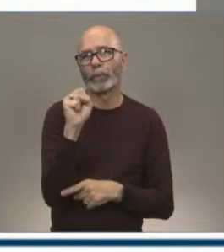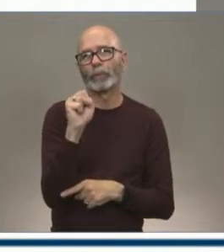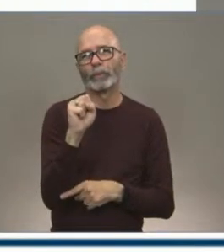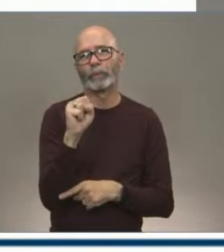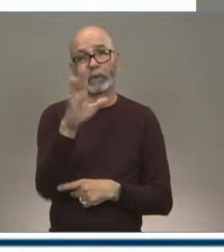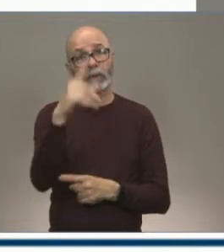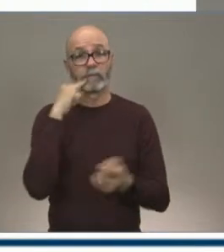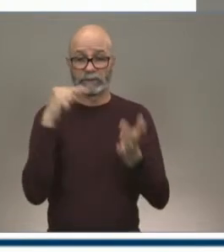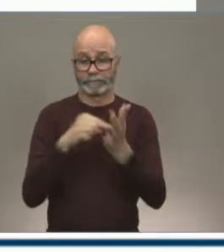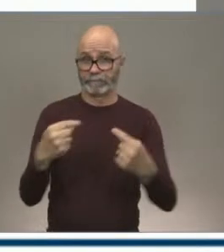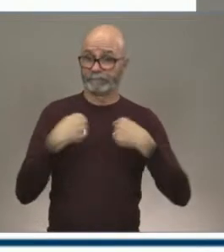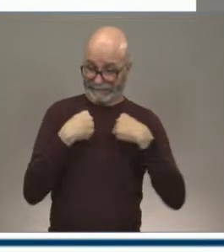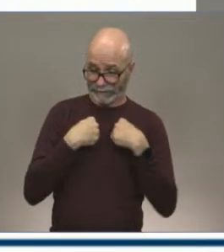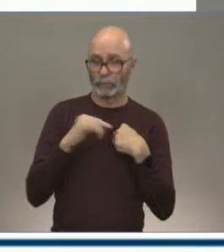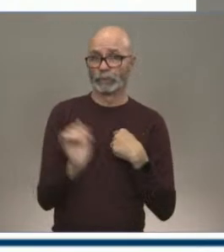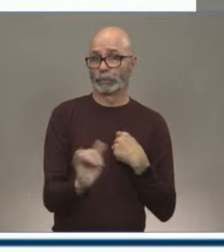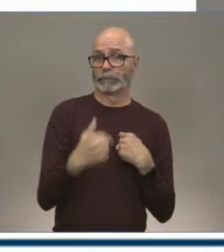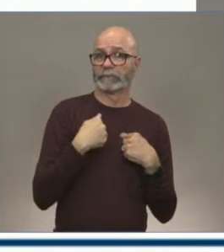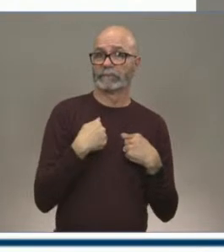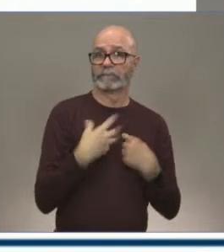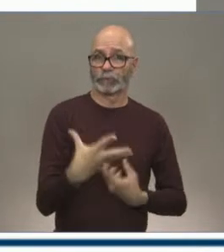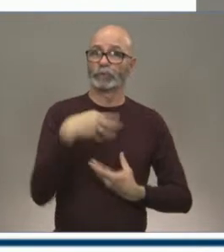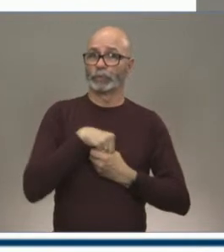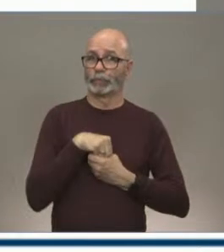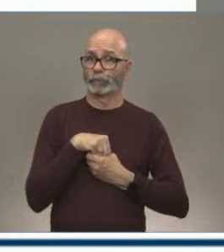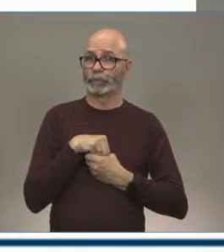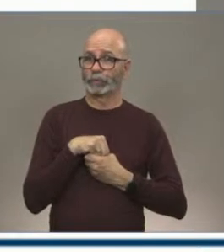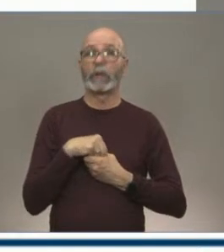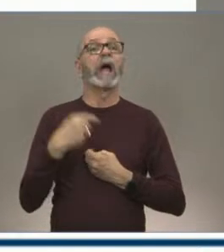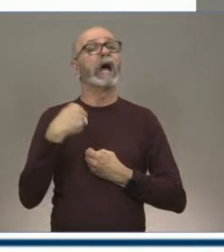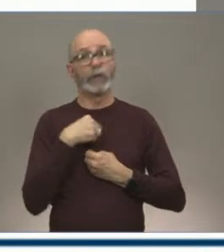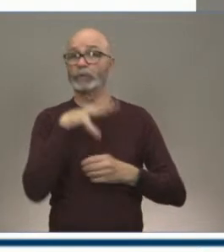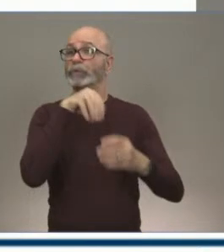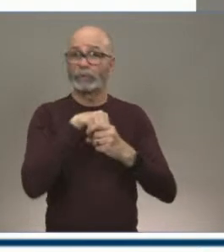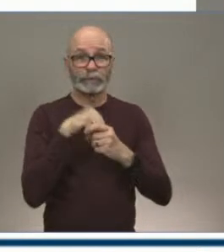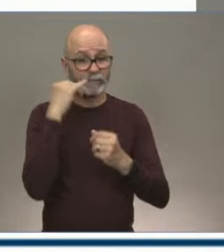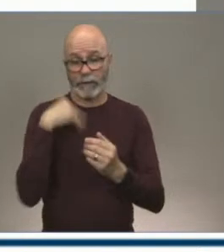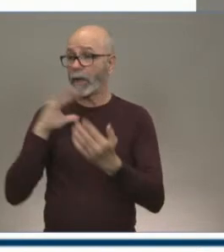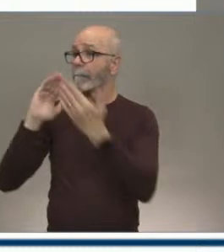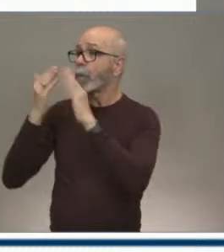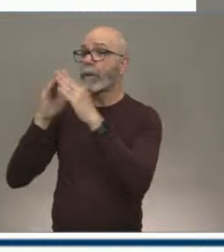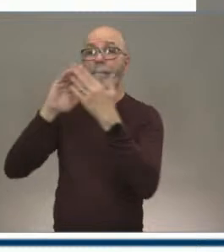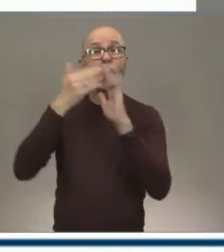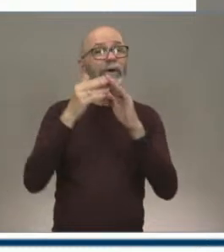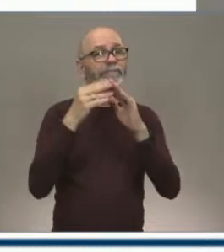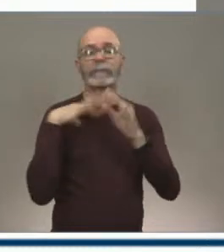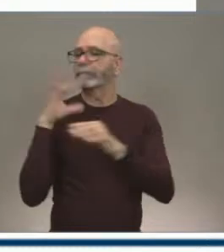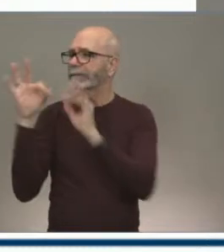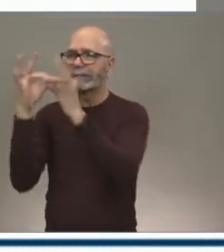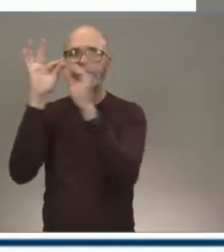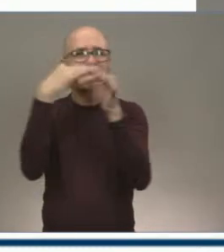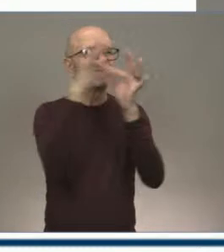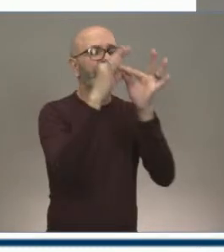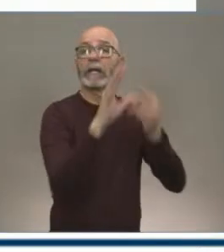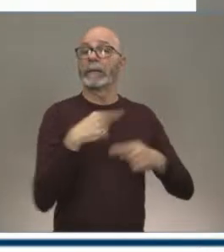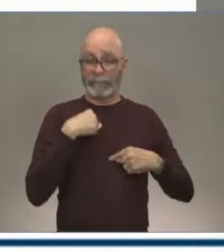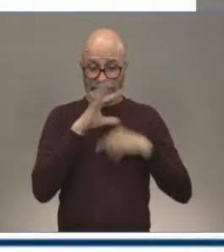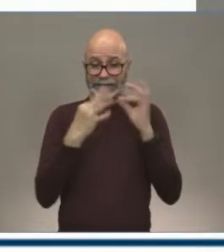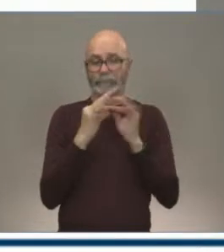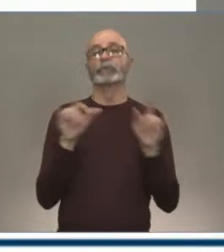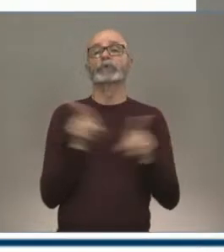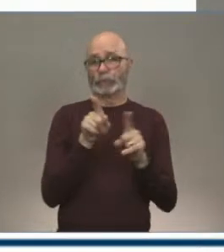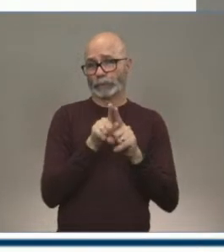and to be part of encouraging and spreading the word within your community. It's, again, another step that we can all do